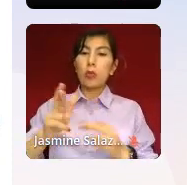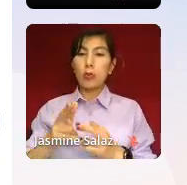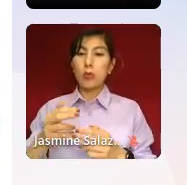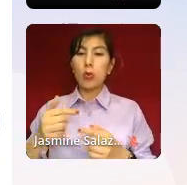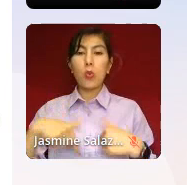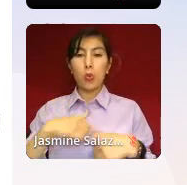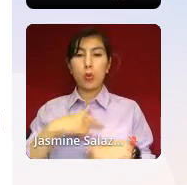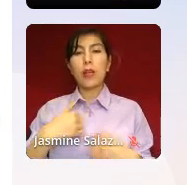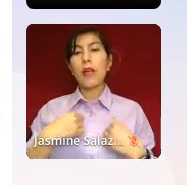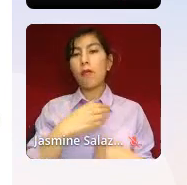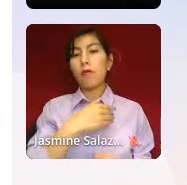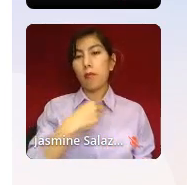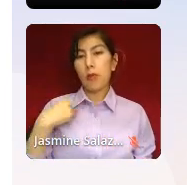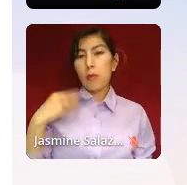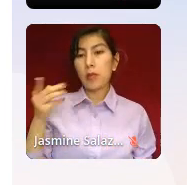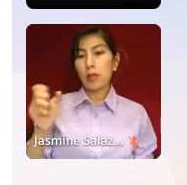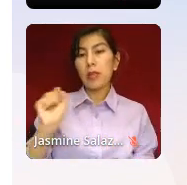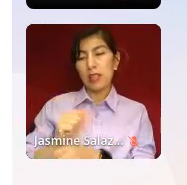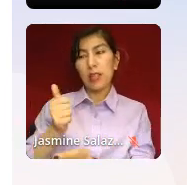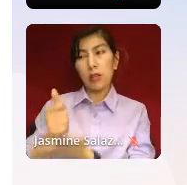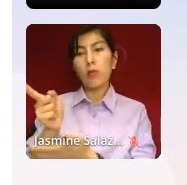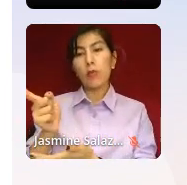help you decompress.